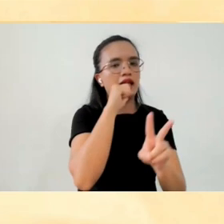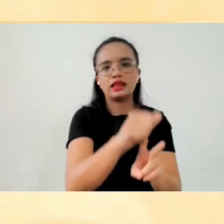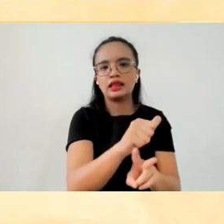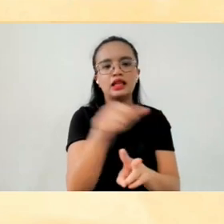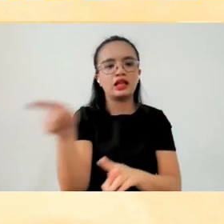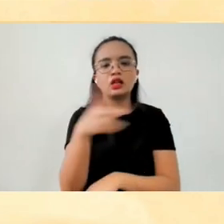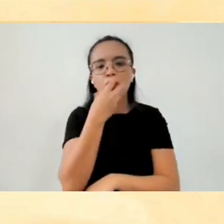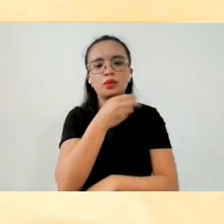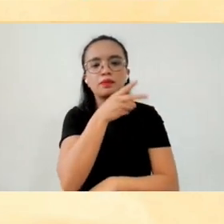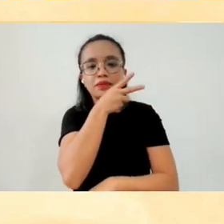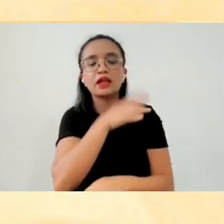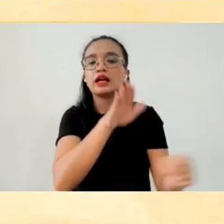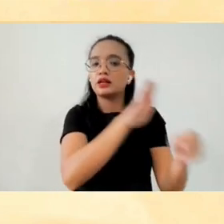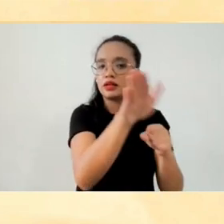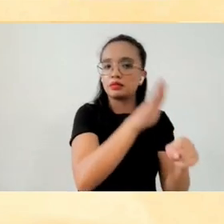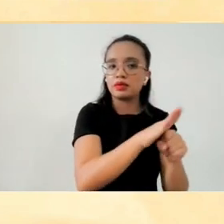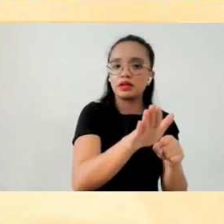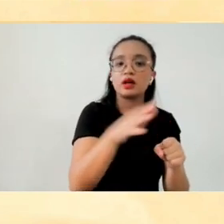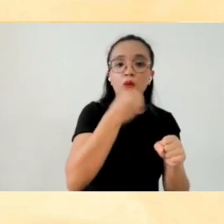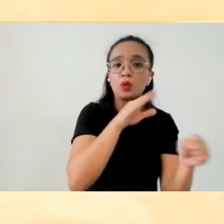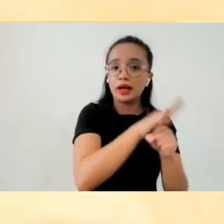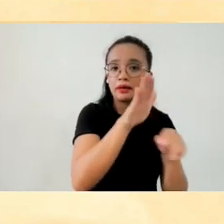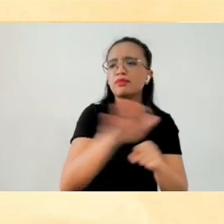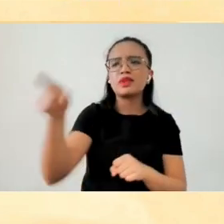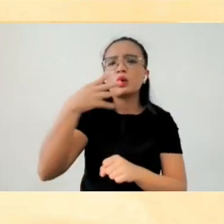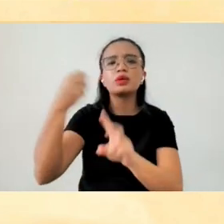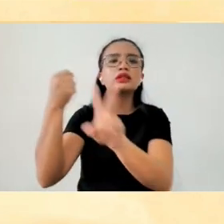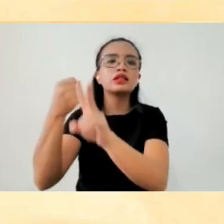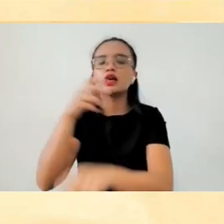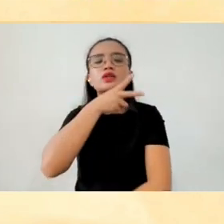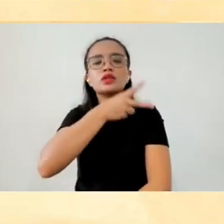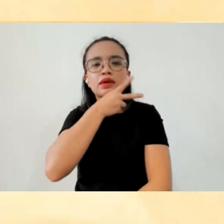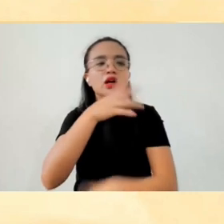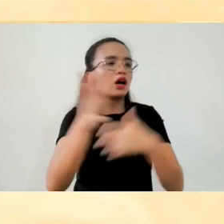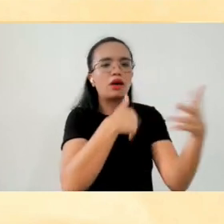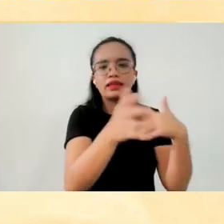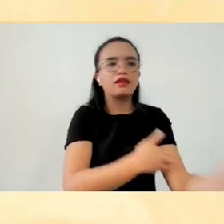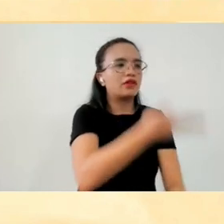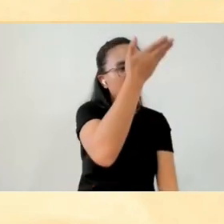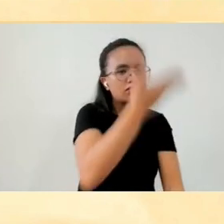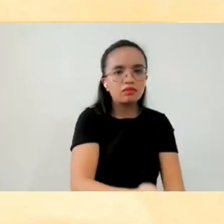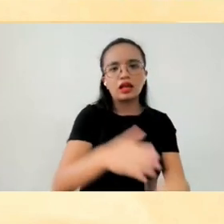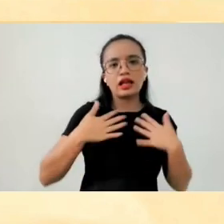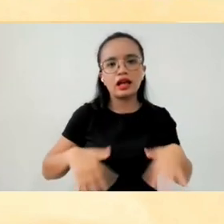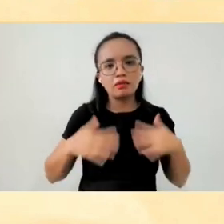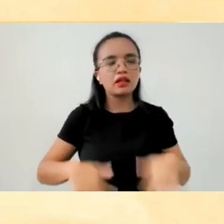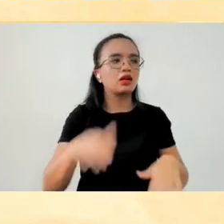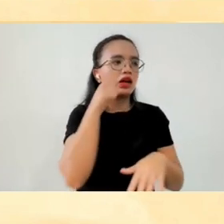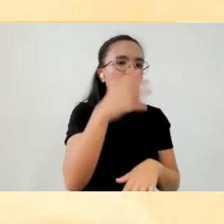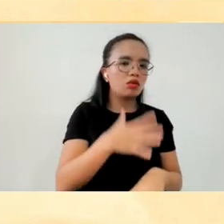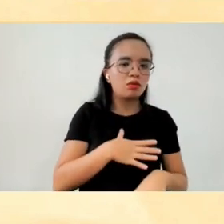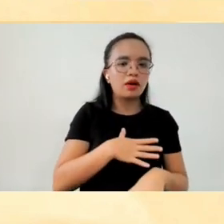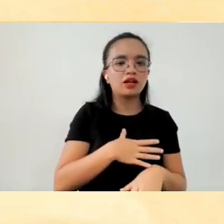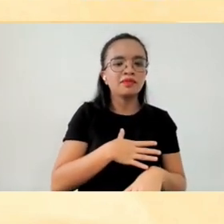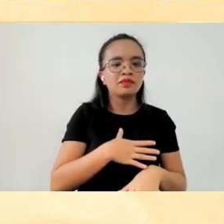perpetrator. The rape was caused by the rapist, okay? Whatever the person was wearing, the child was wearing, or the woman was wearing,